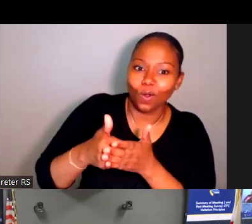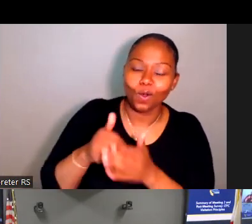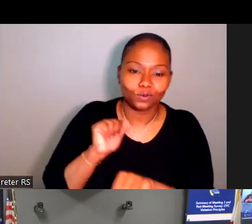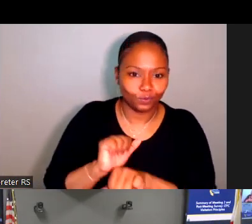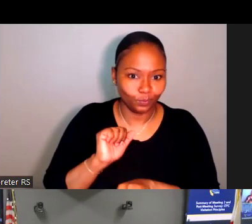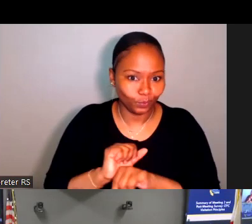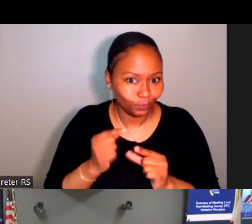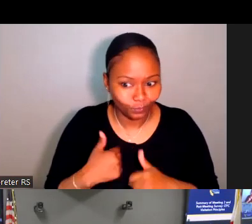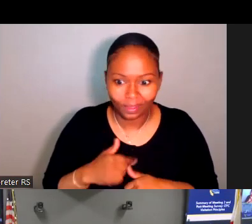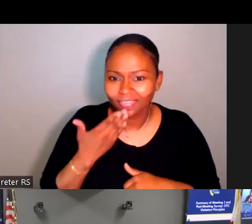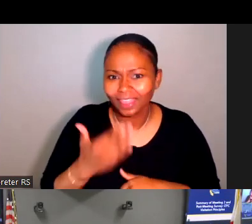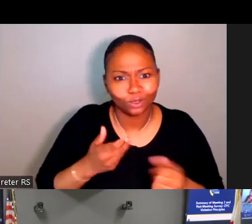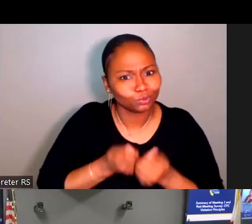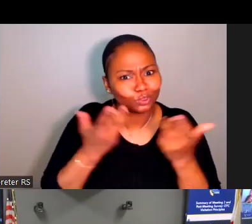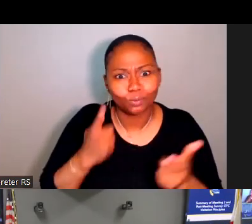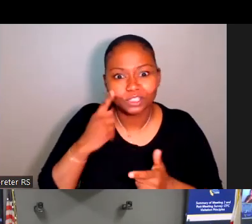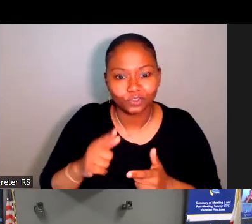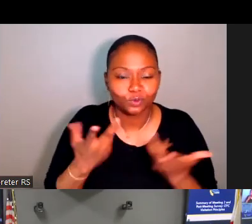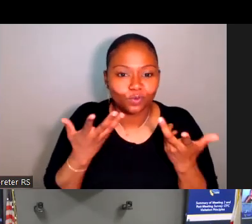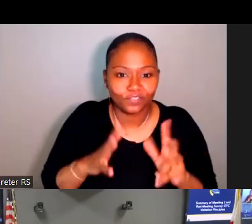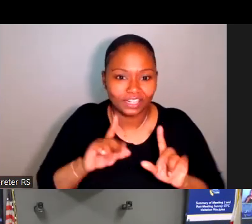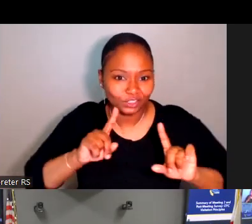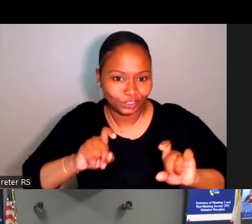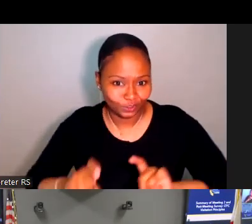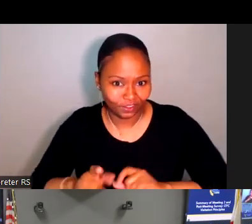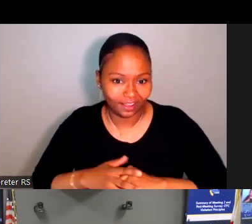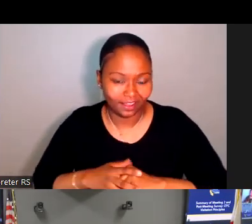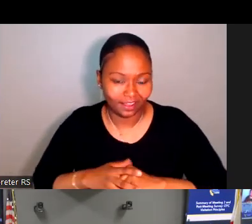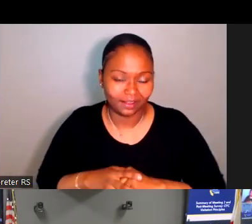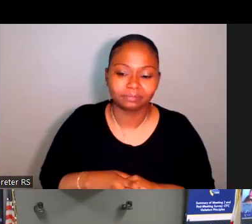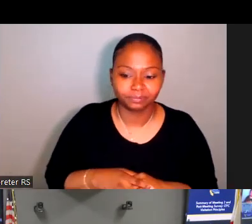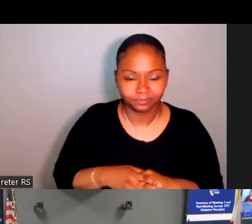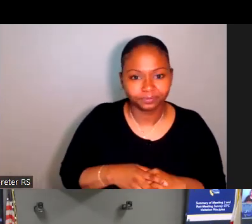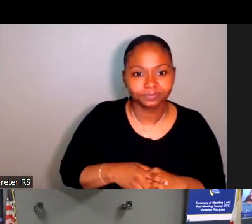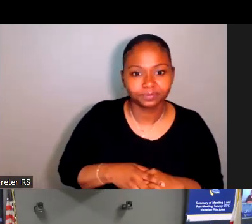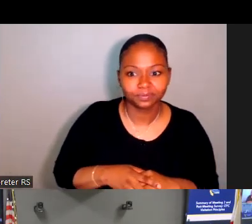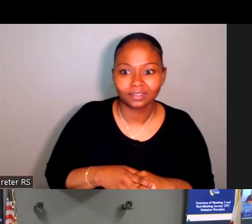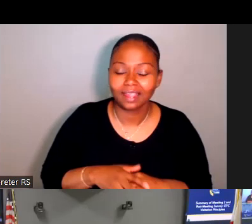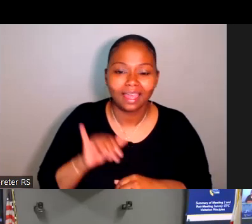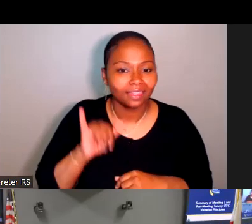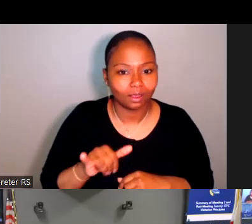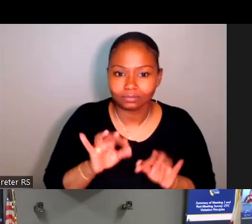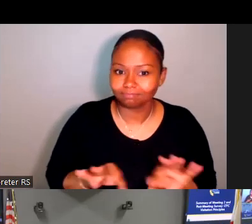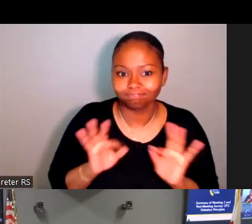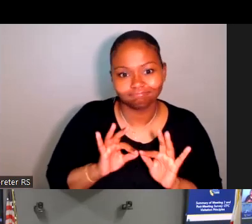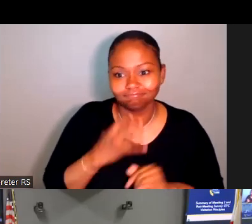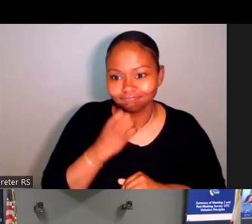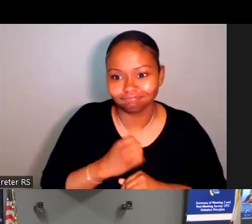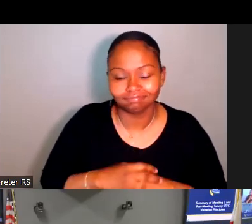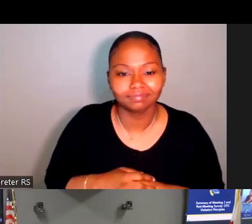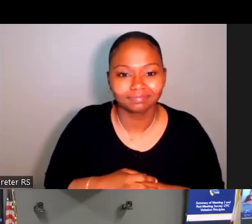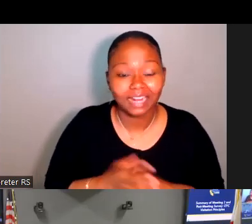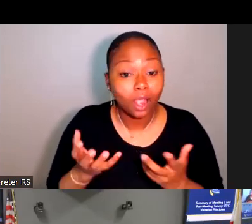of you who did complete the survey. Your input was so needed and so valuable. And I also really want